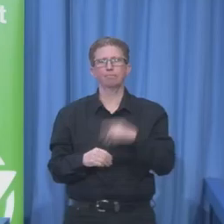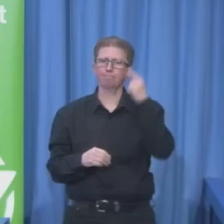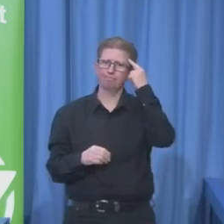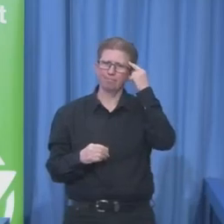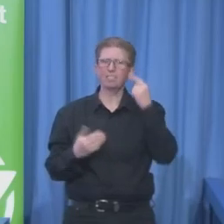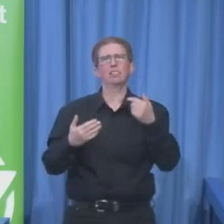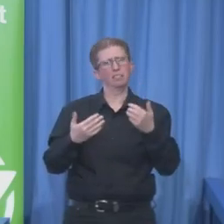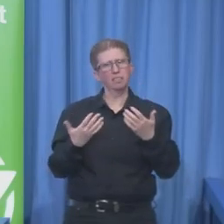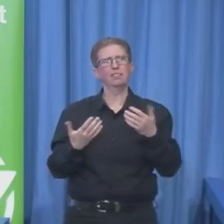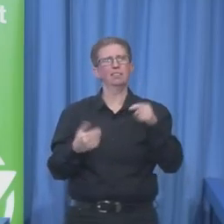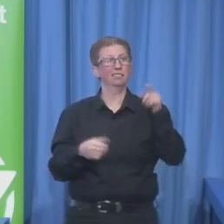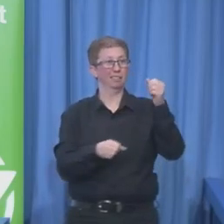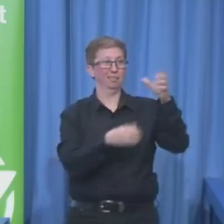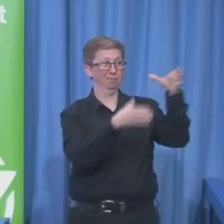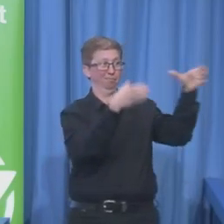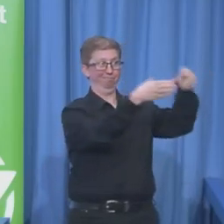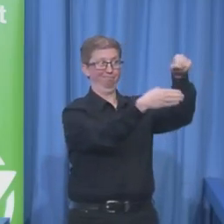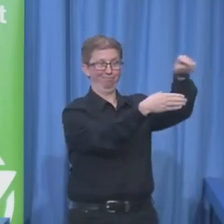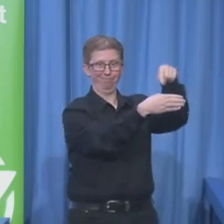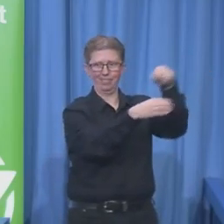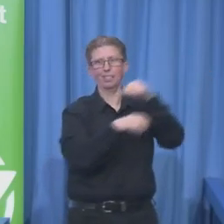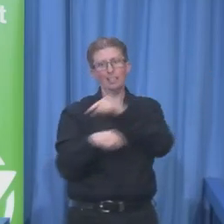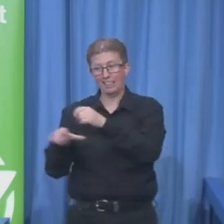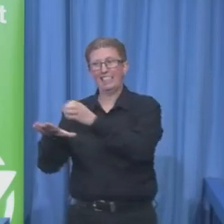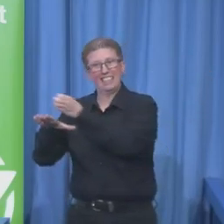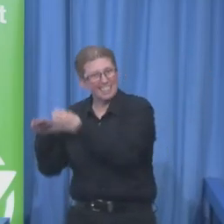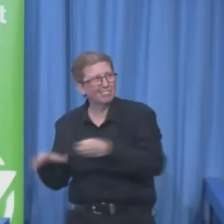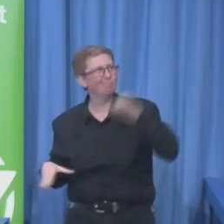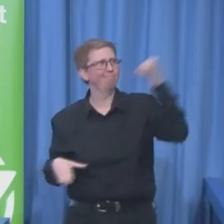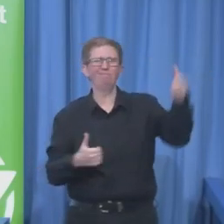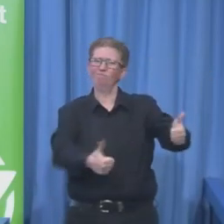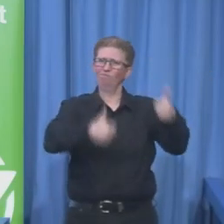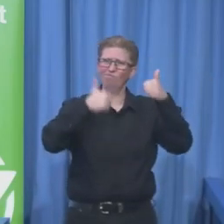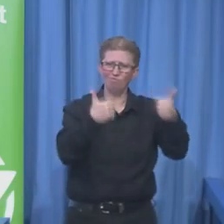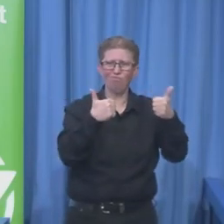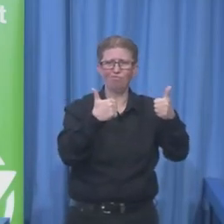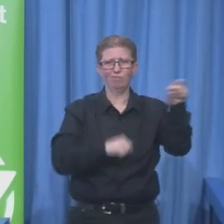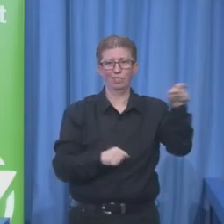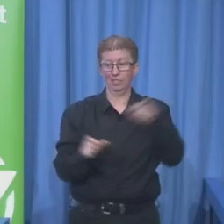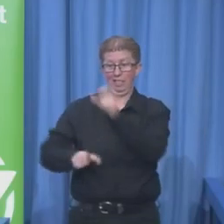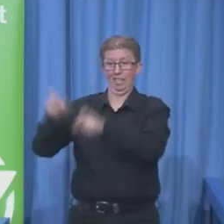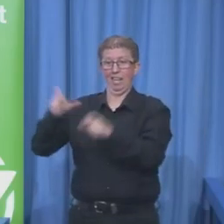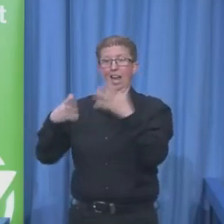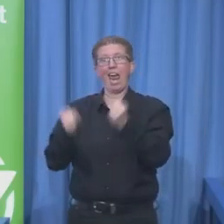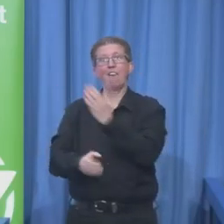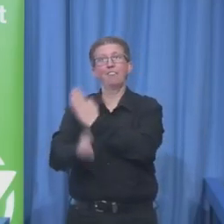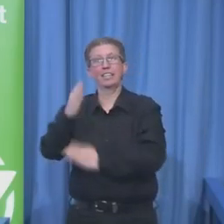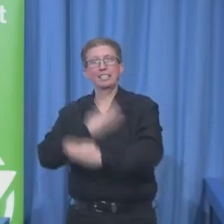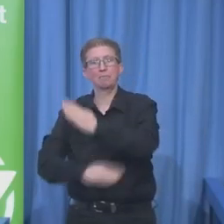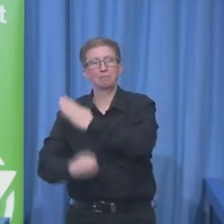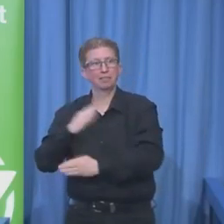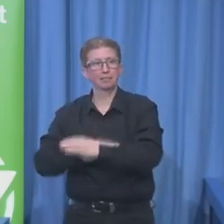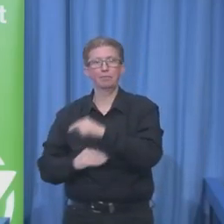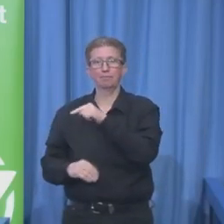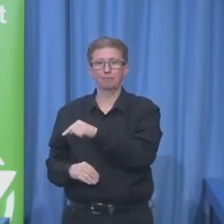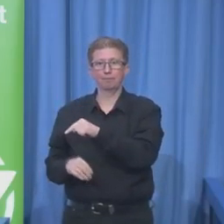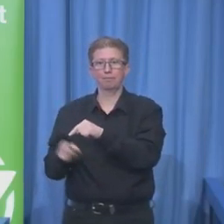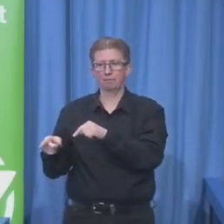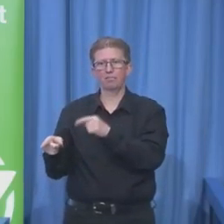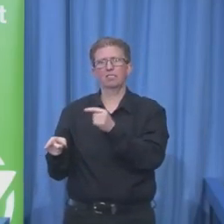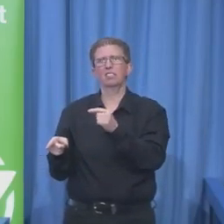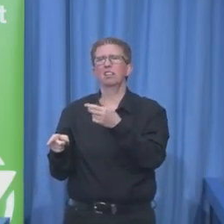with disabilities receive collective payment, not pocket money, as well as